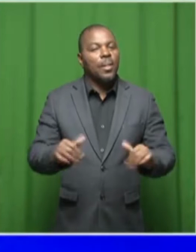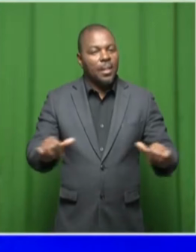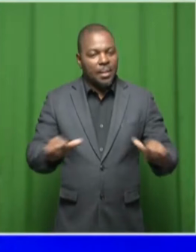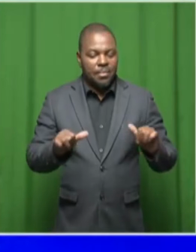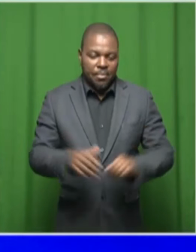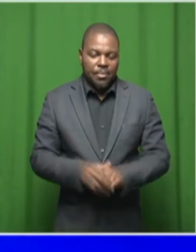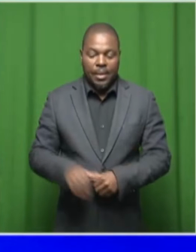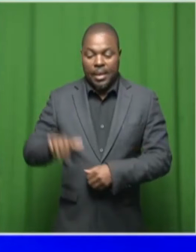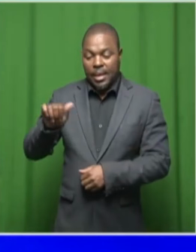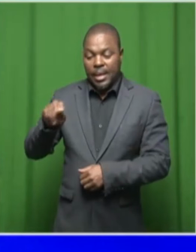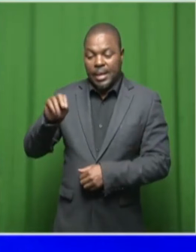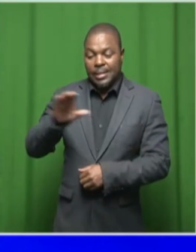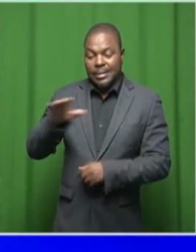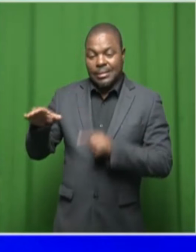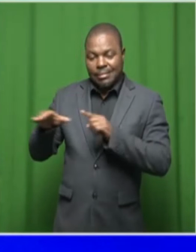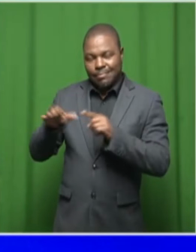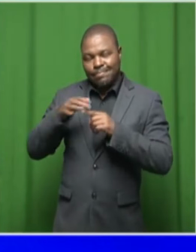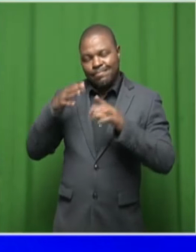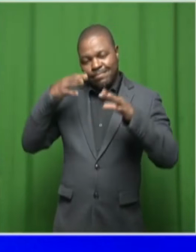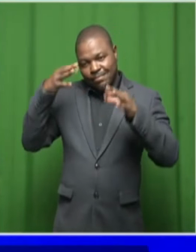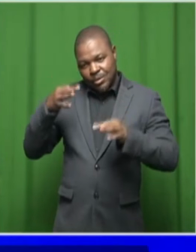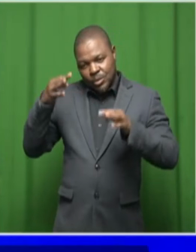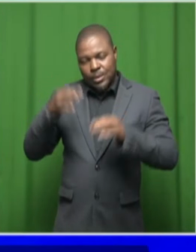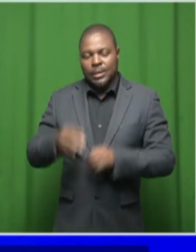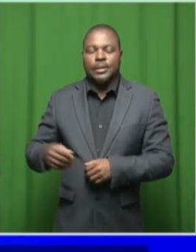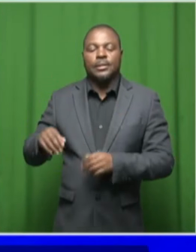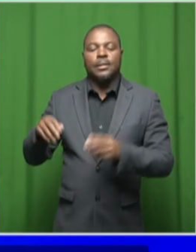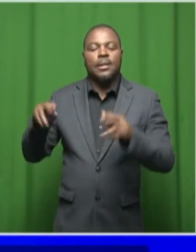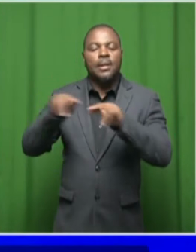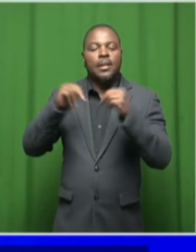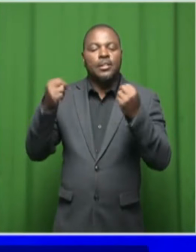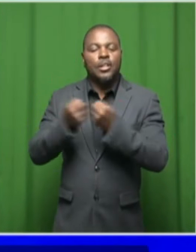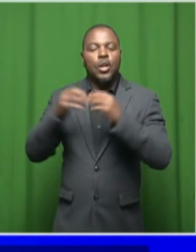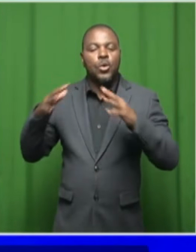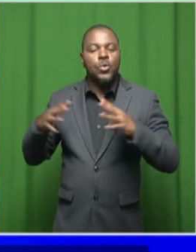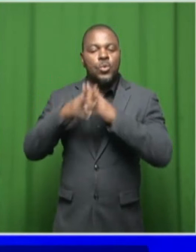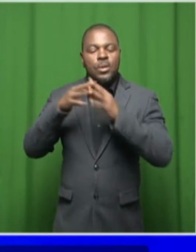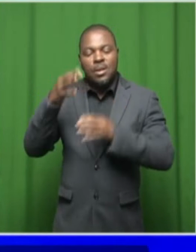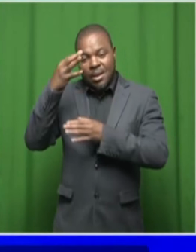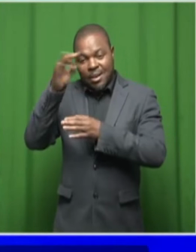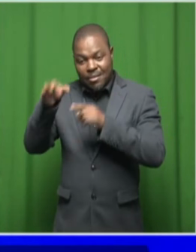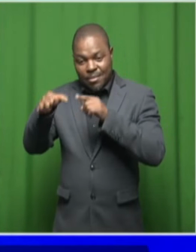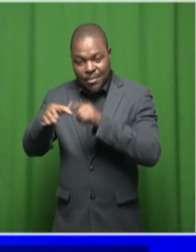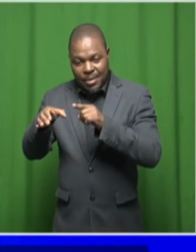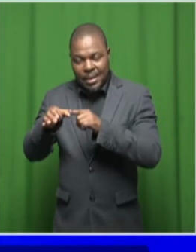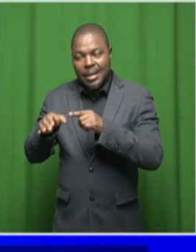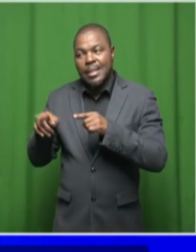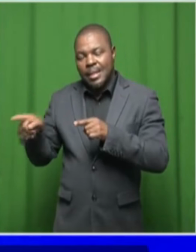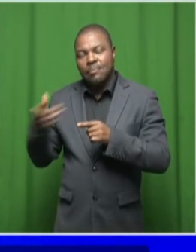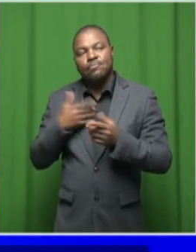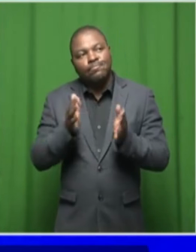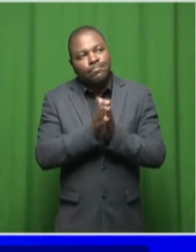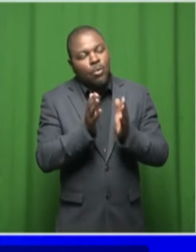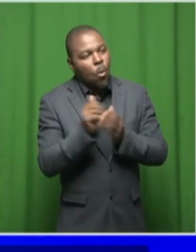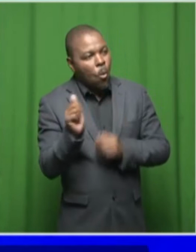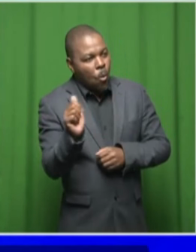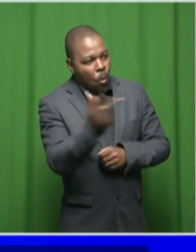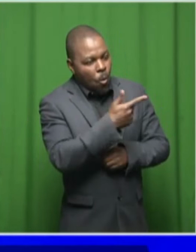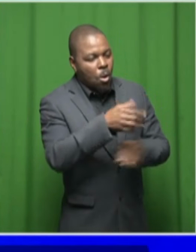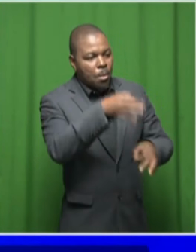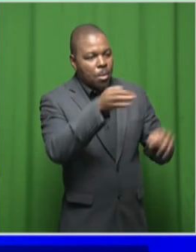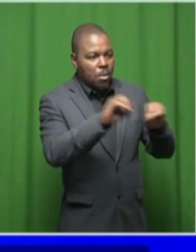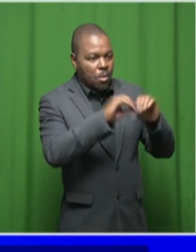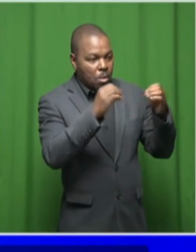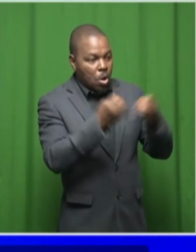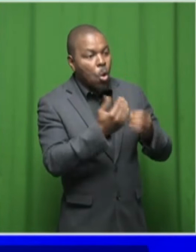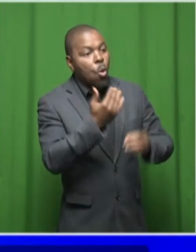The ANC has opted for a government of national unity, or at least they have opted to call all of the parties